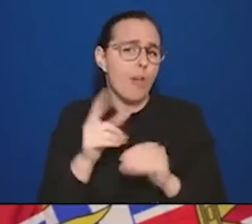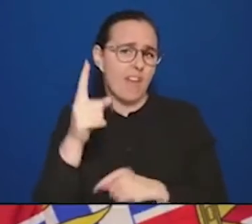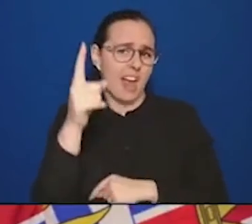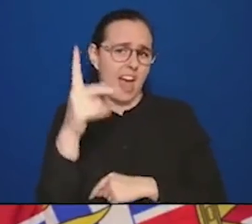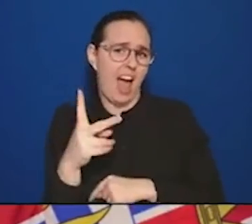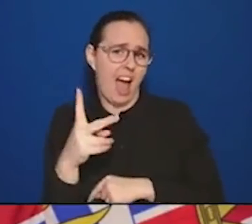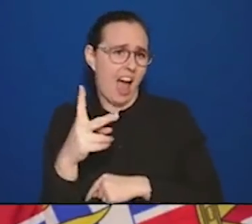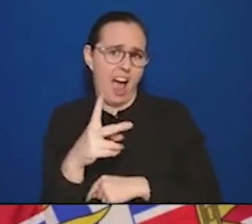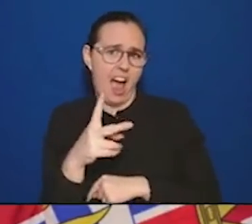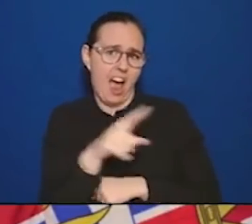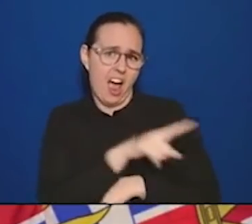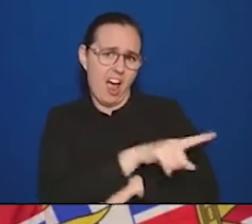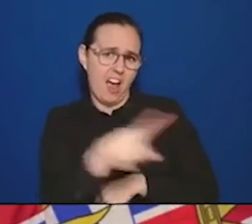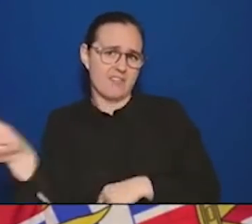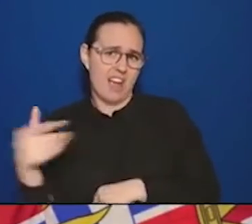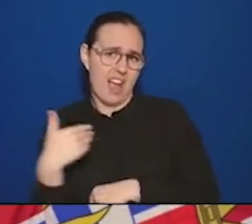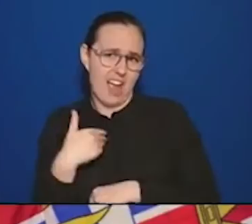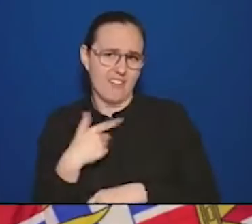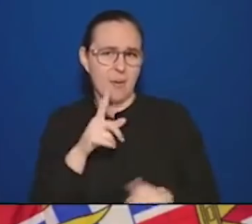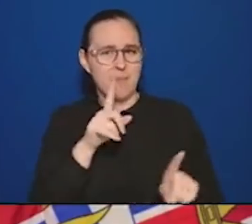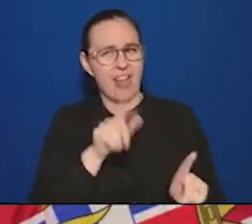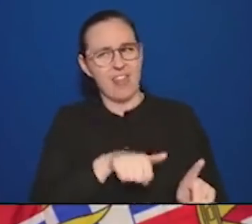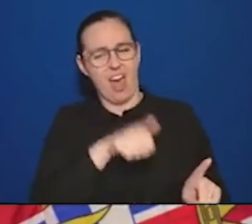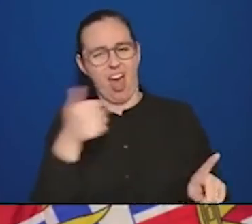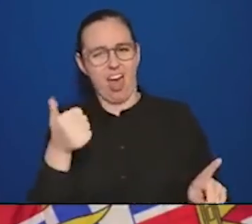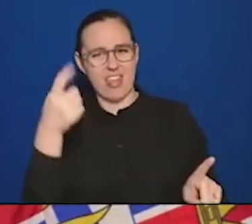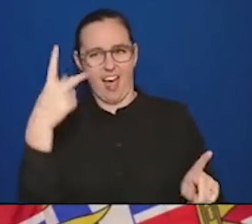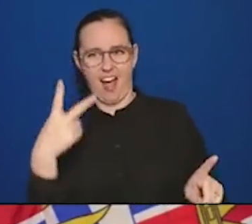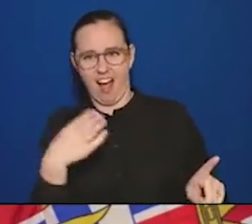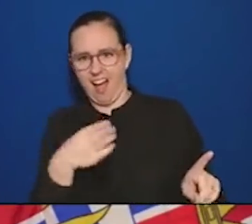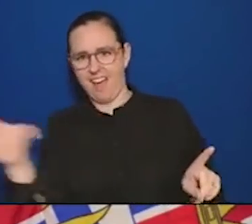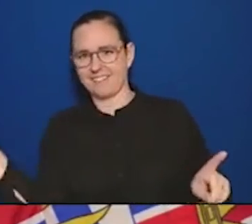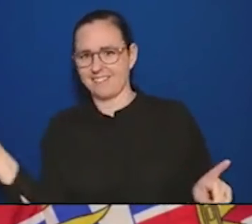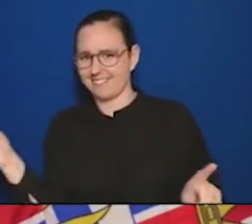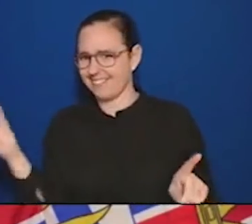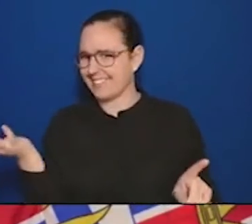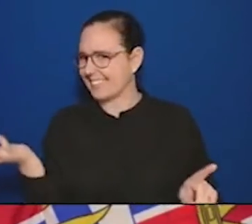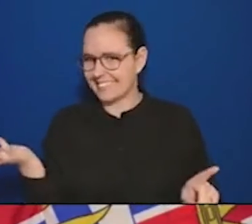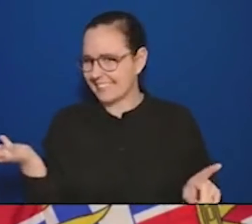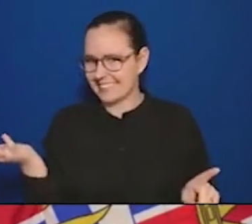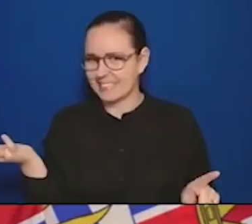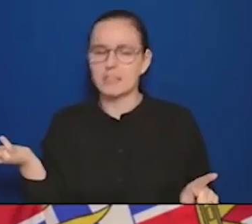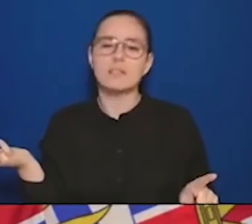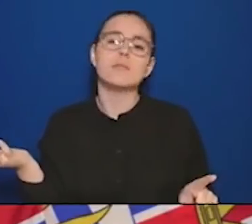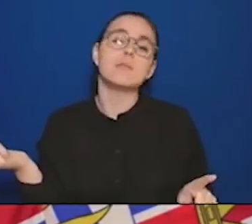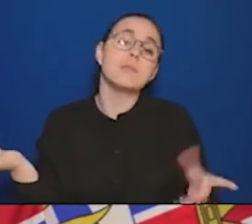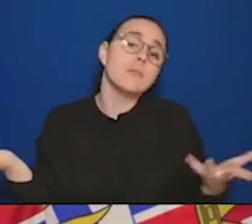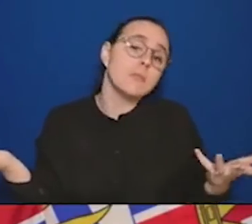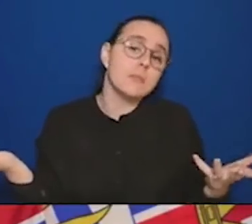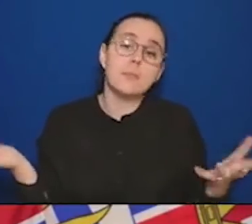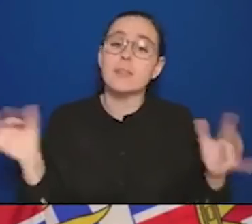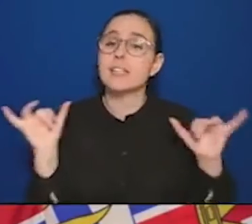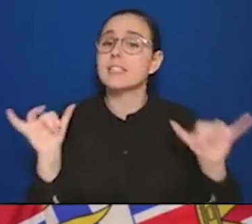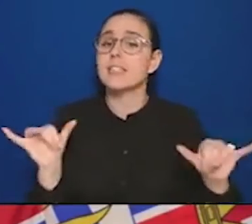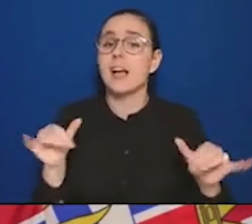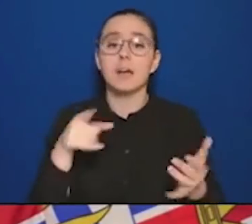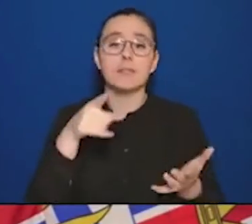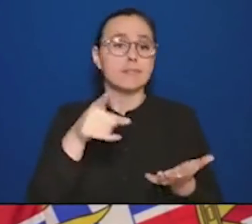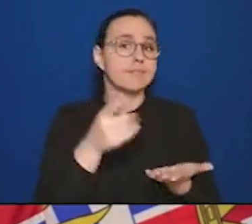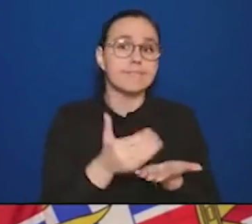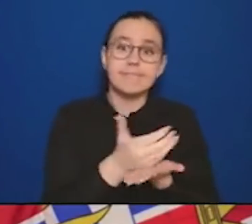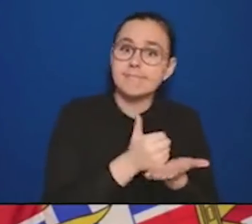the other half that we are talking about, and it's just like paying wages, and it will be enforced through Employment Standard